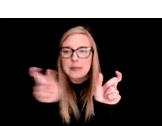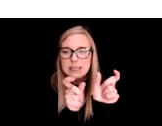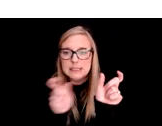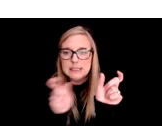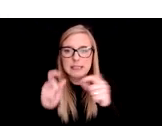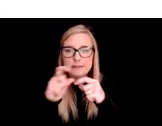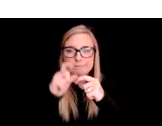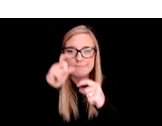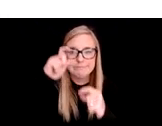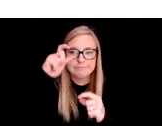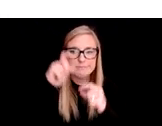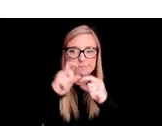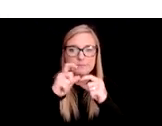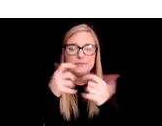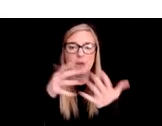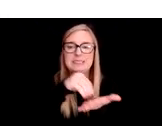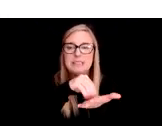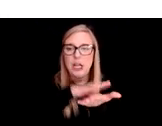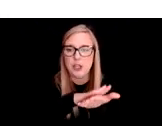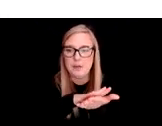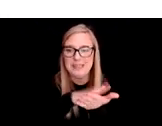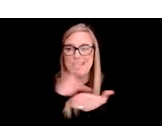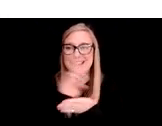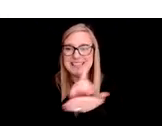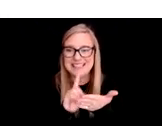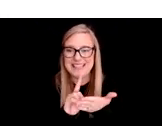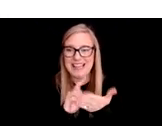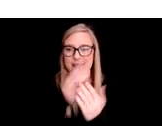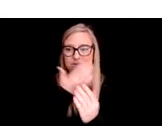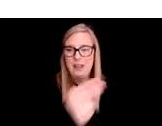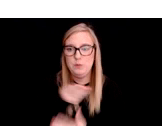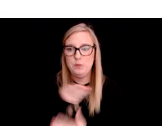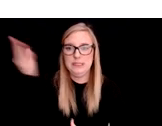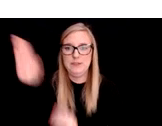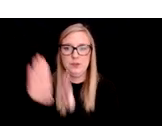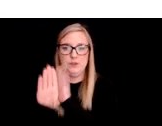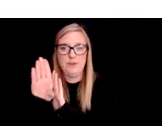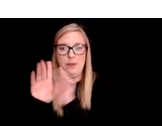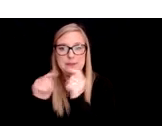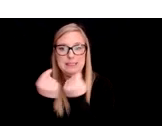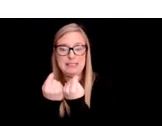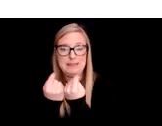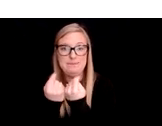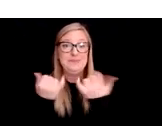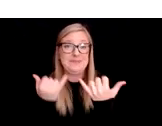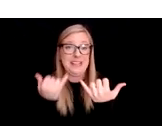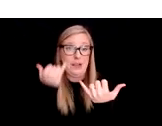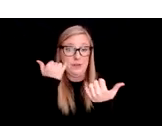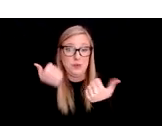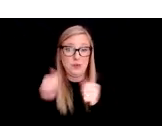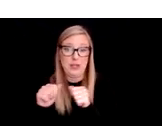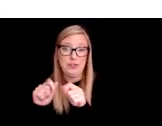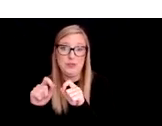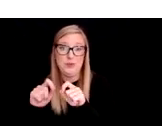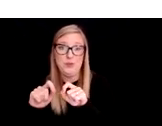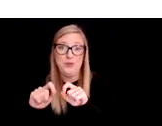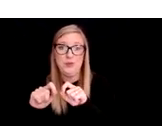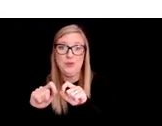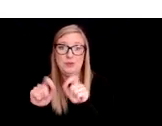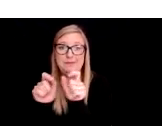in the design handoff file. But when we go to increase the text spacing properties, you can